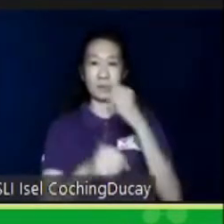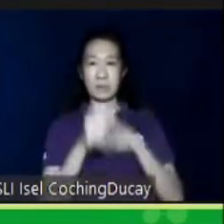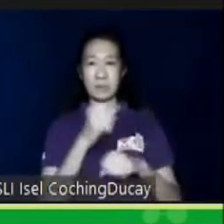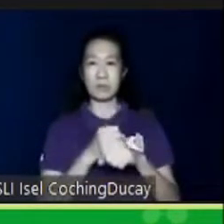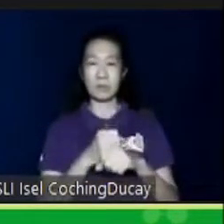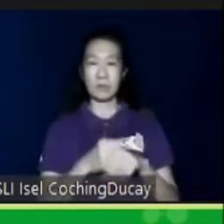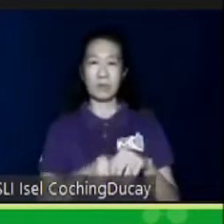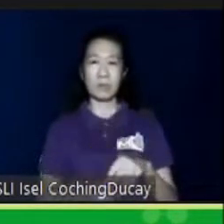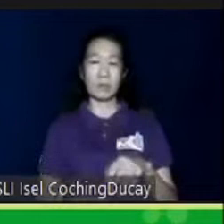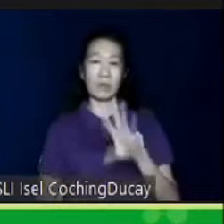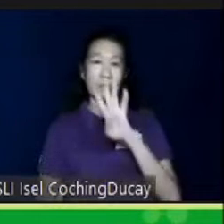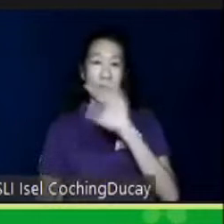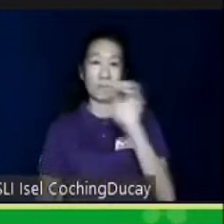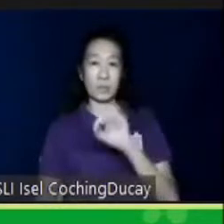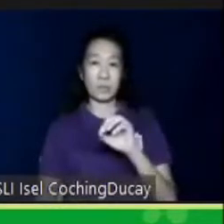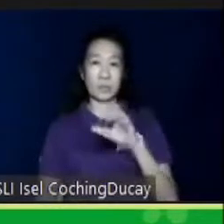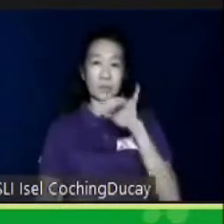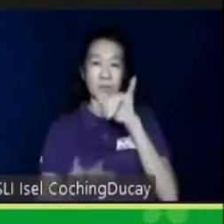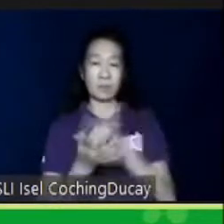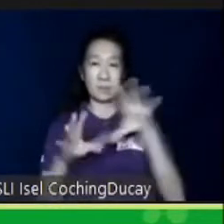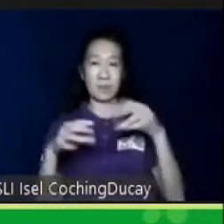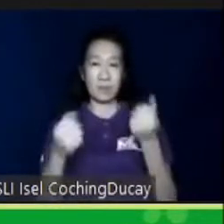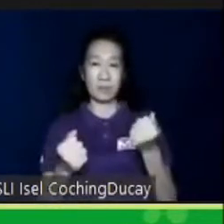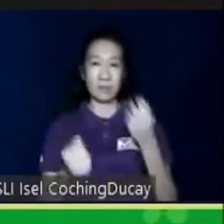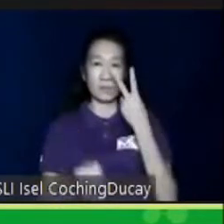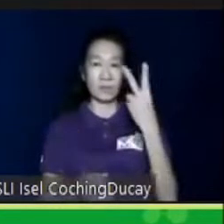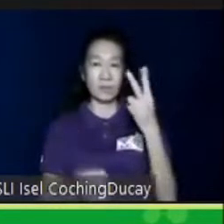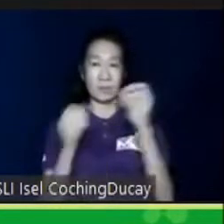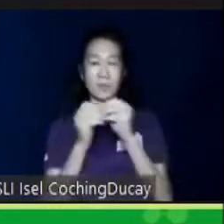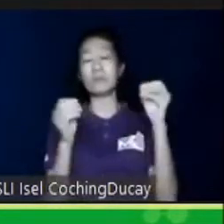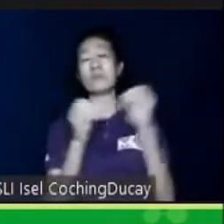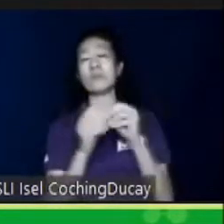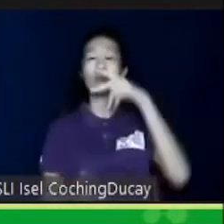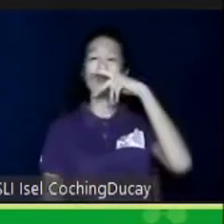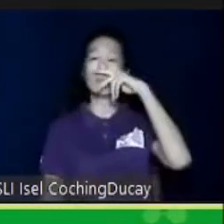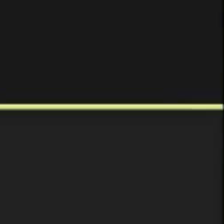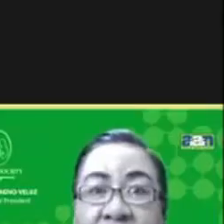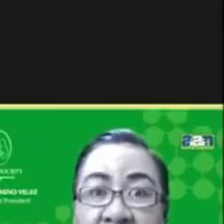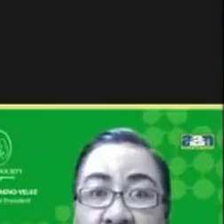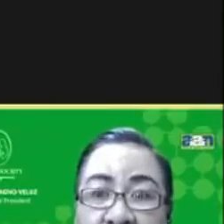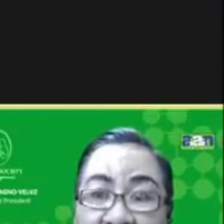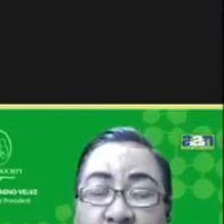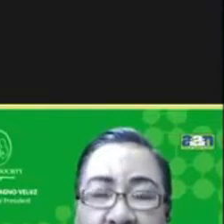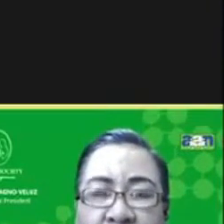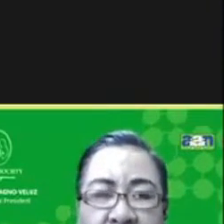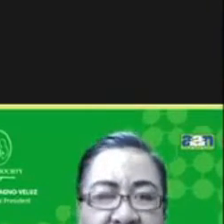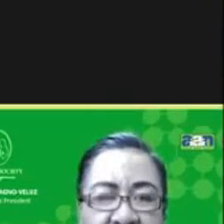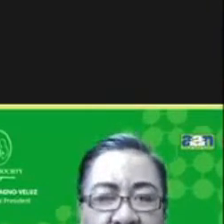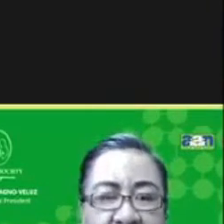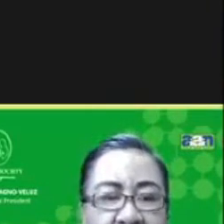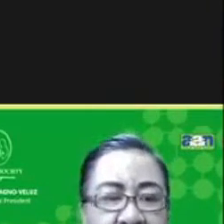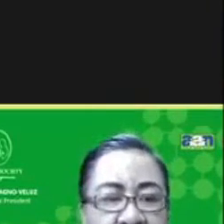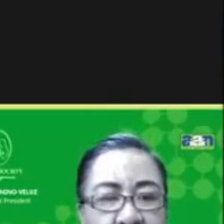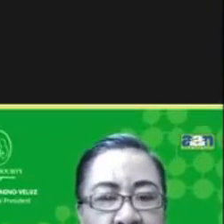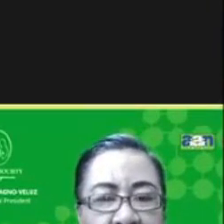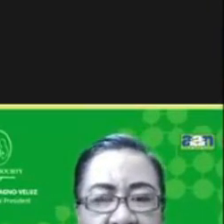4%. So, that's what we saw that more and more kids are wanting to advocate for themselves.